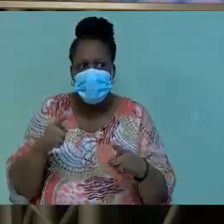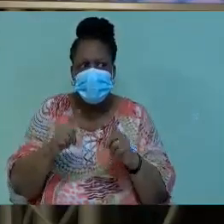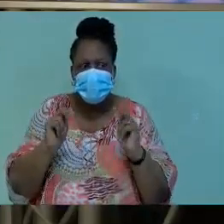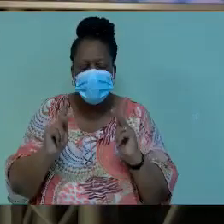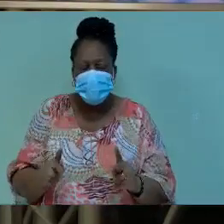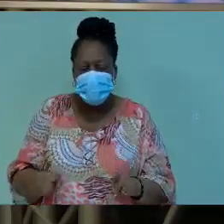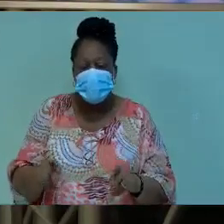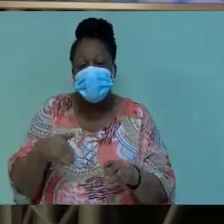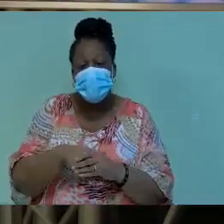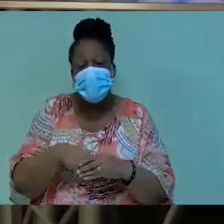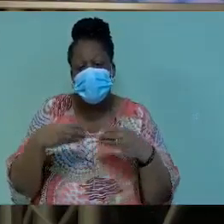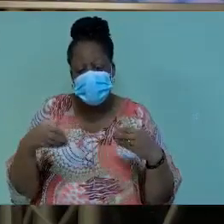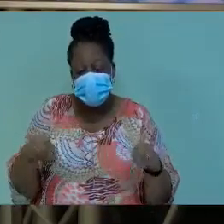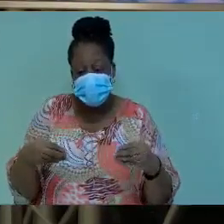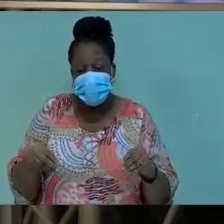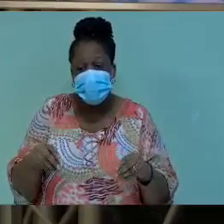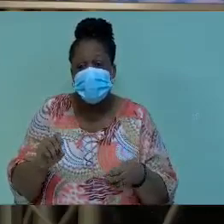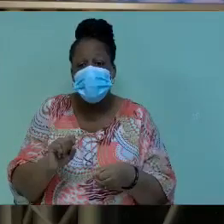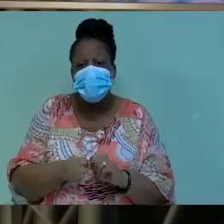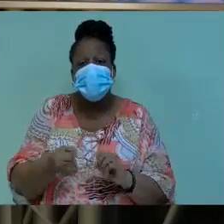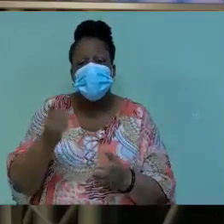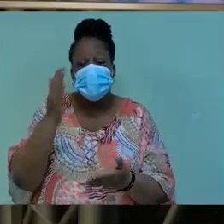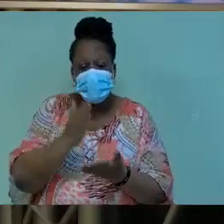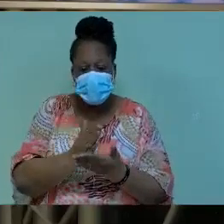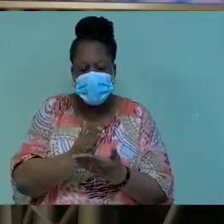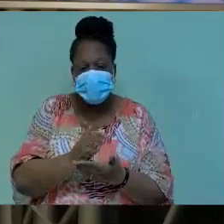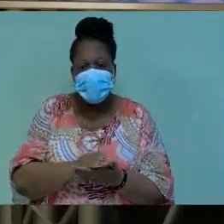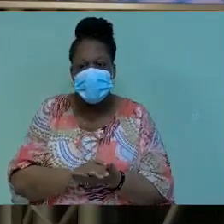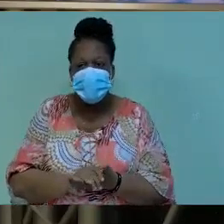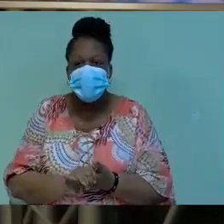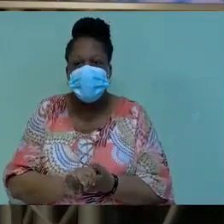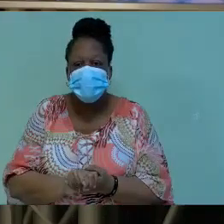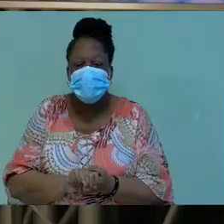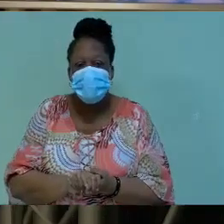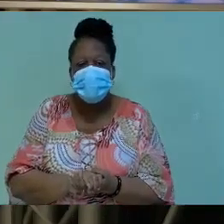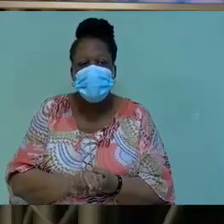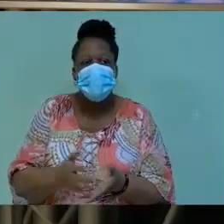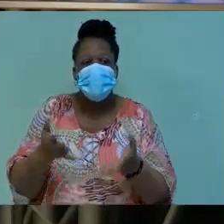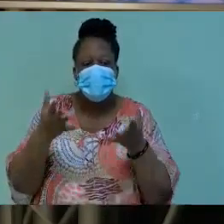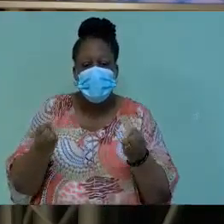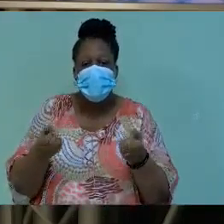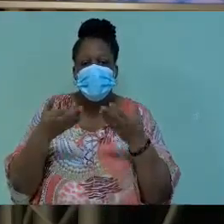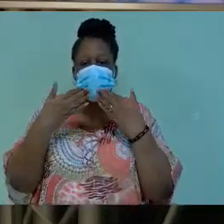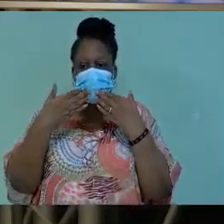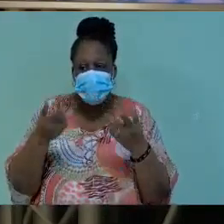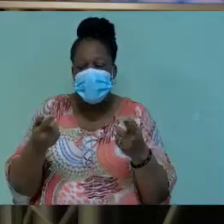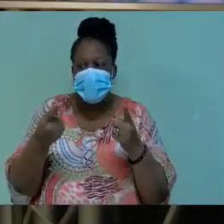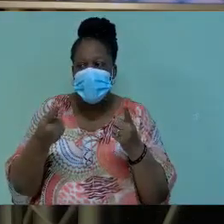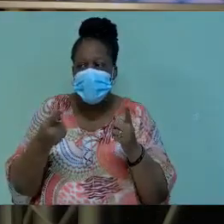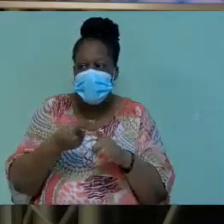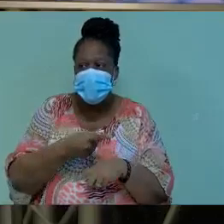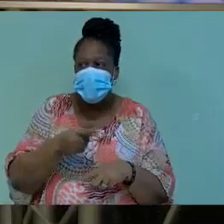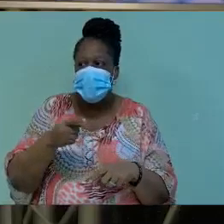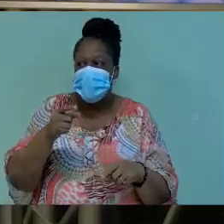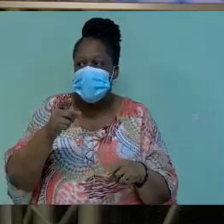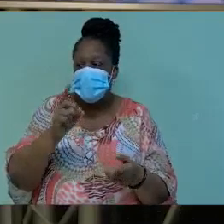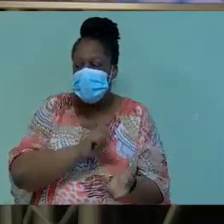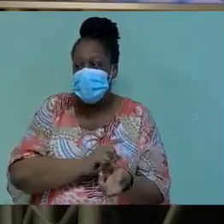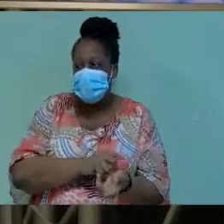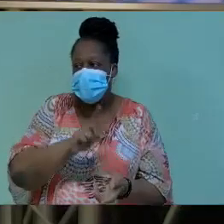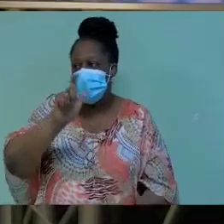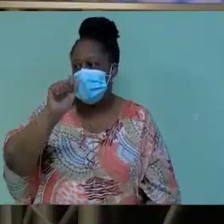stop that. The presentation from our Chief Medical Officer, Dr. Hazel Laws, we thank you very